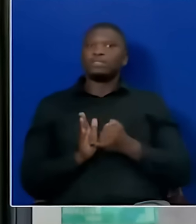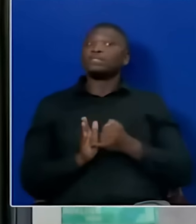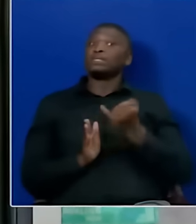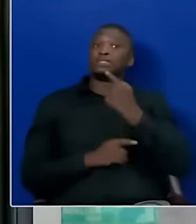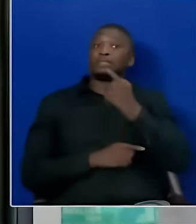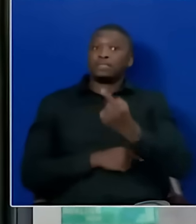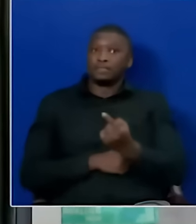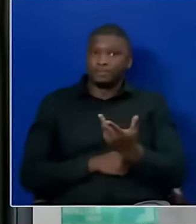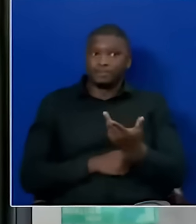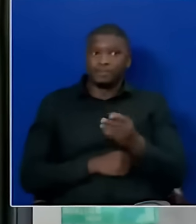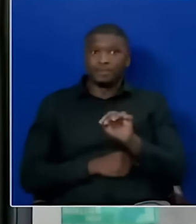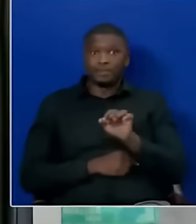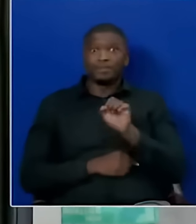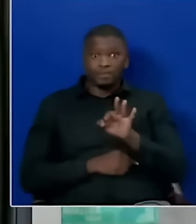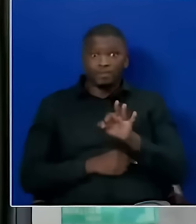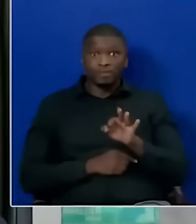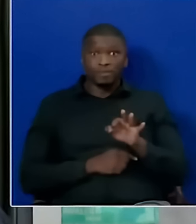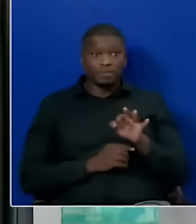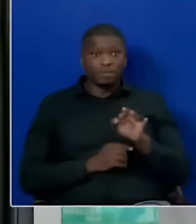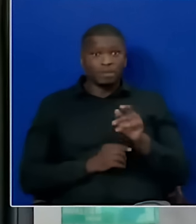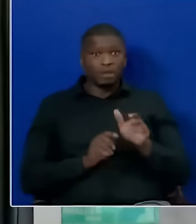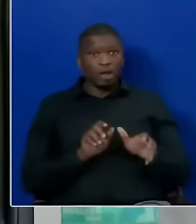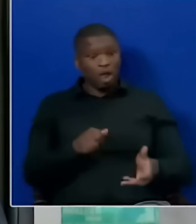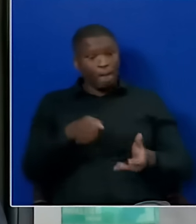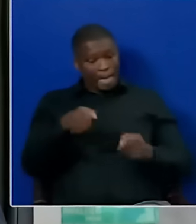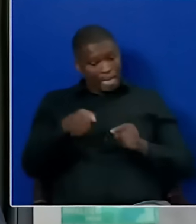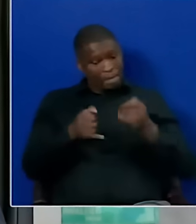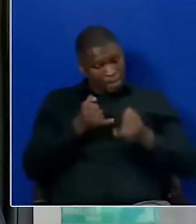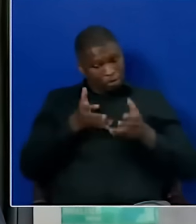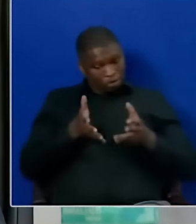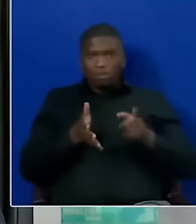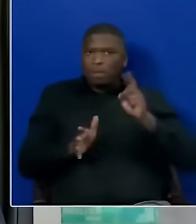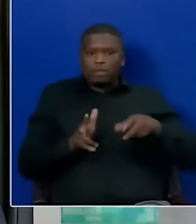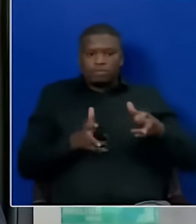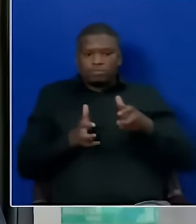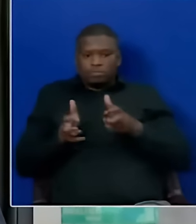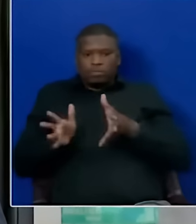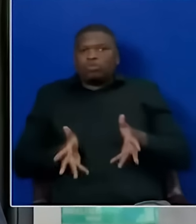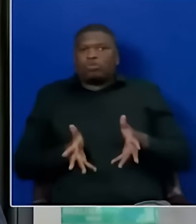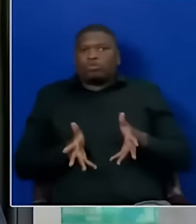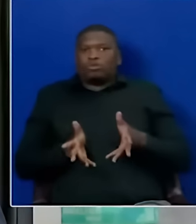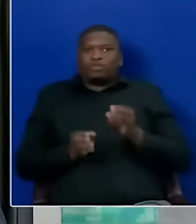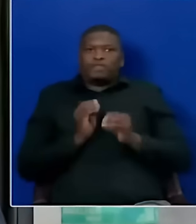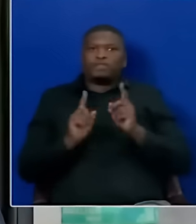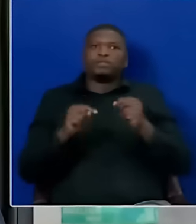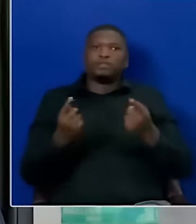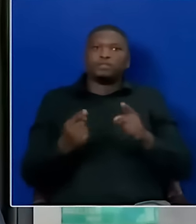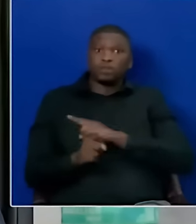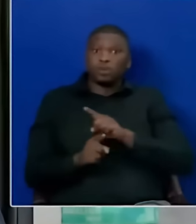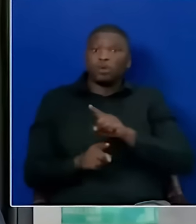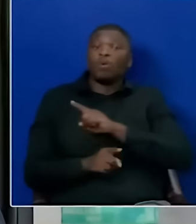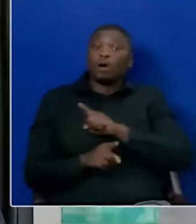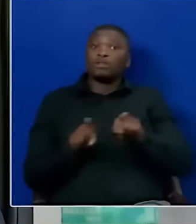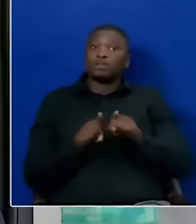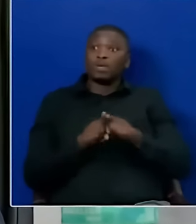is marked wrongly, you marked it, because we have come across the same argument in court where